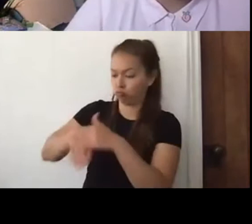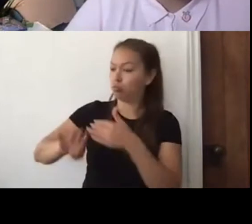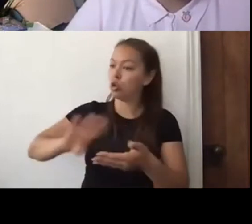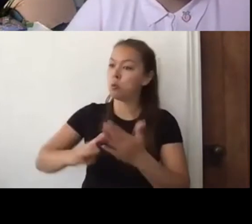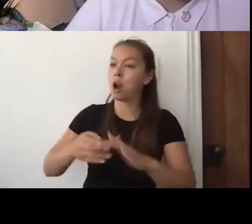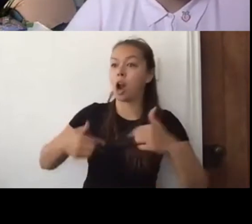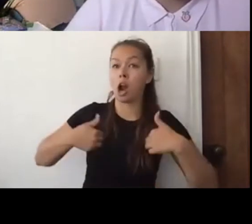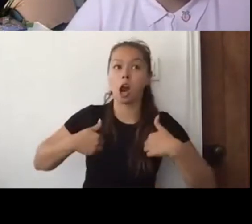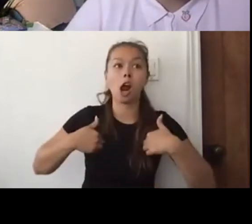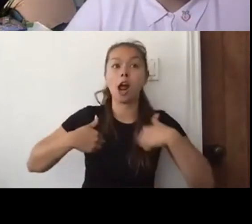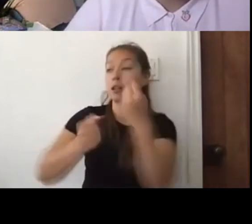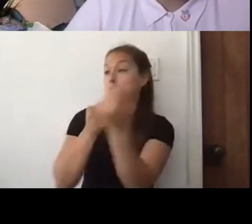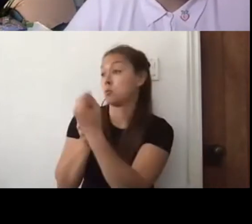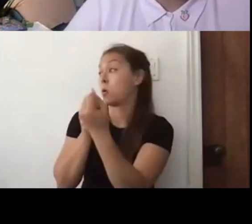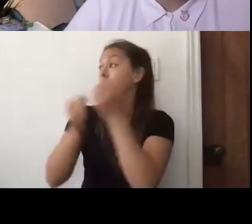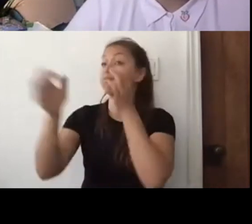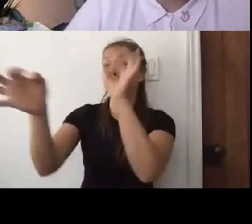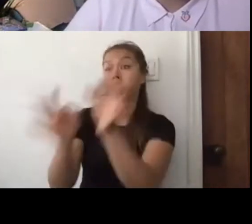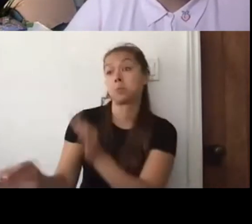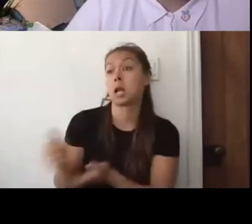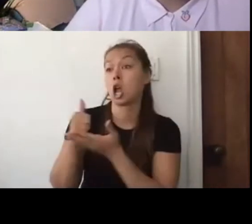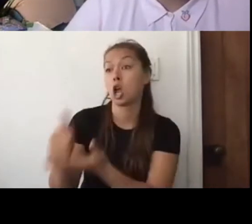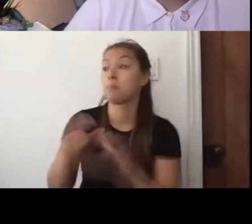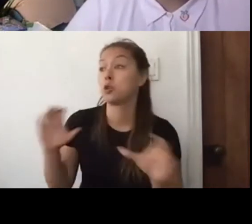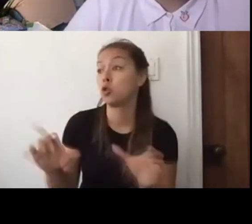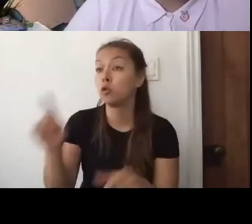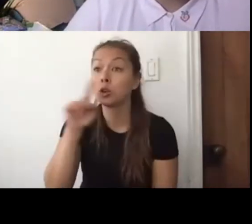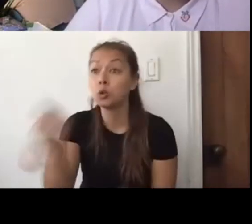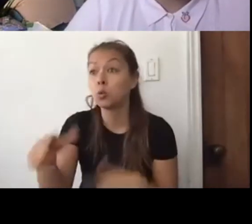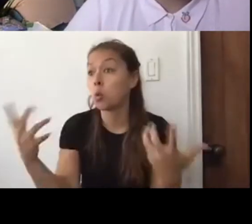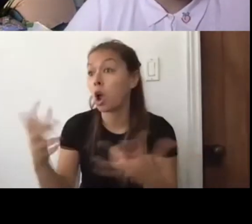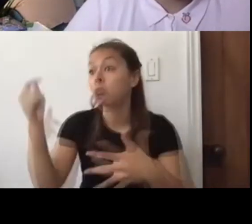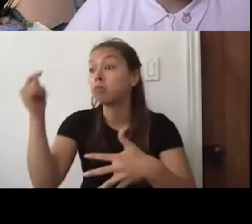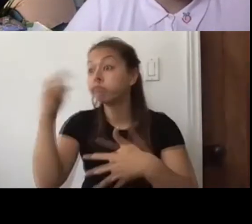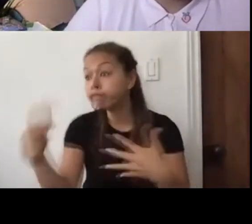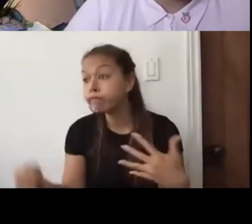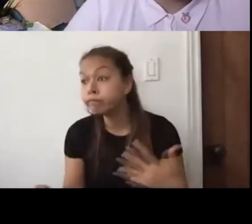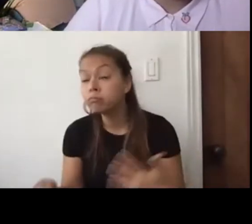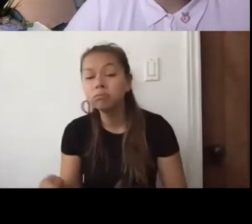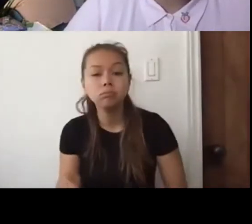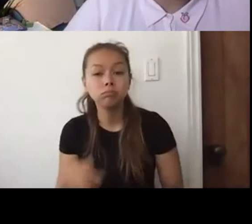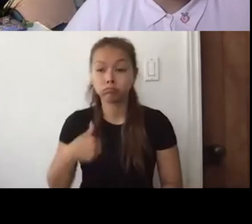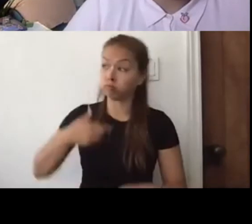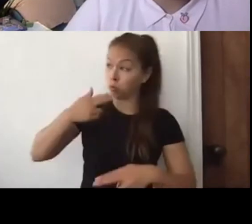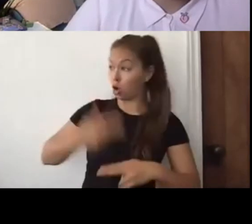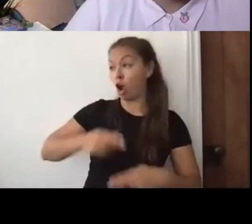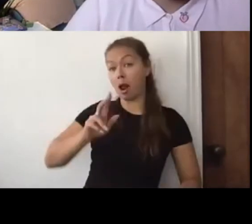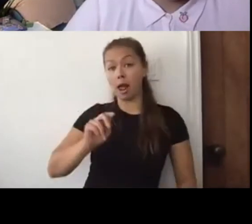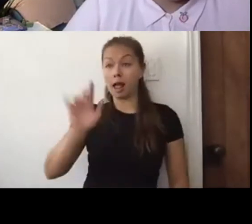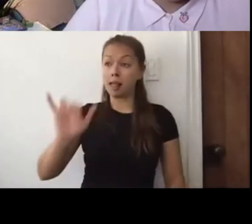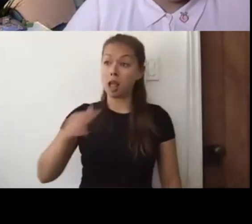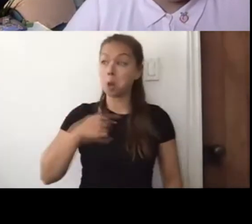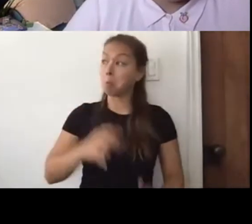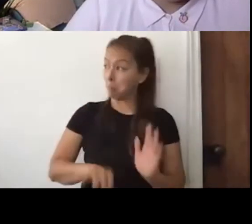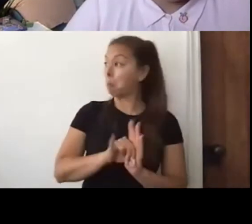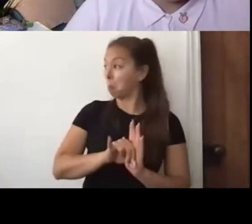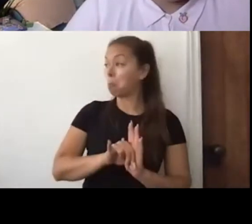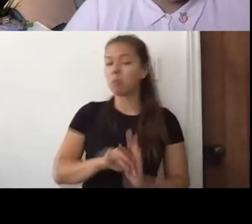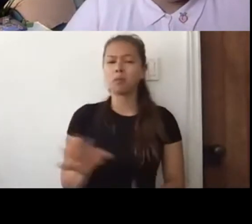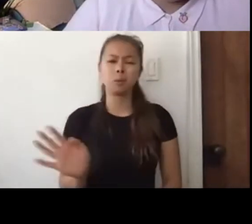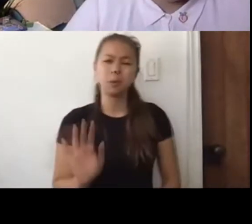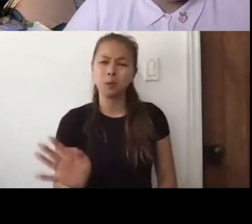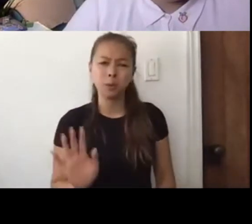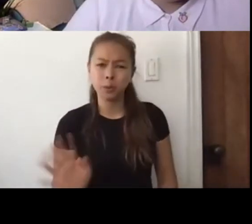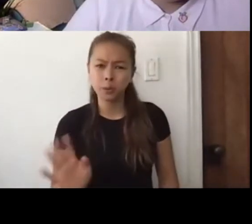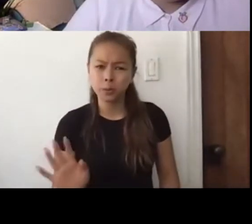more on you doing the work and showing your commitment. And then someone from that community, if they're willing